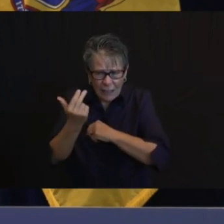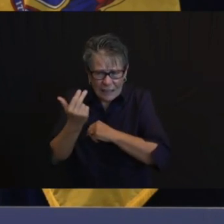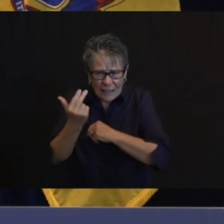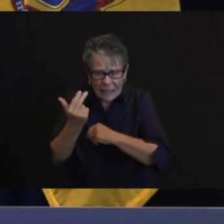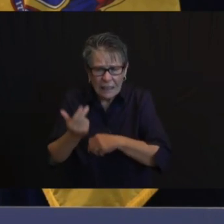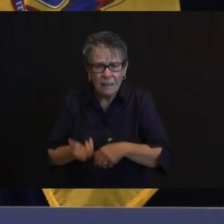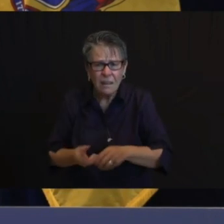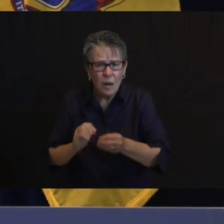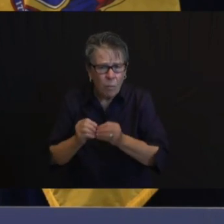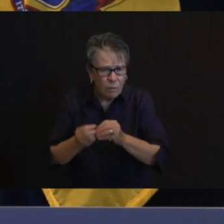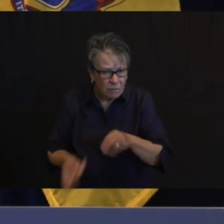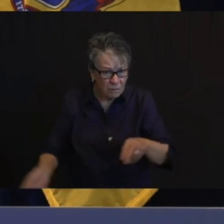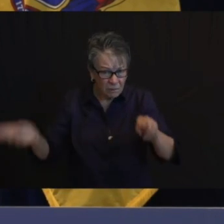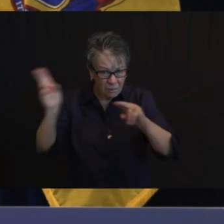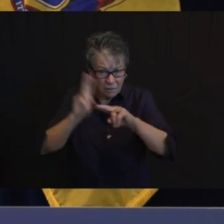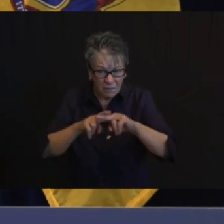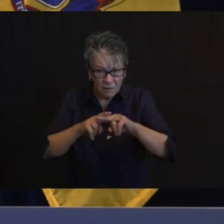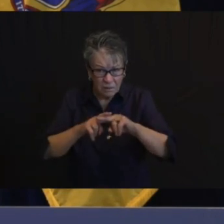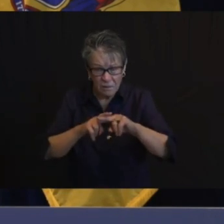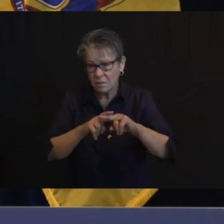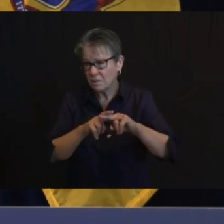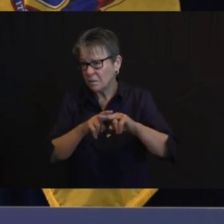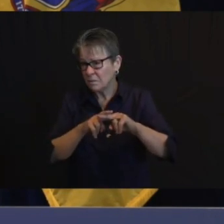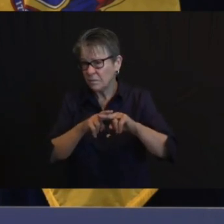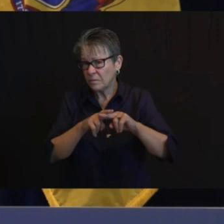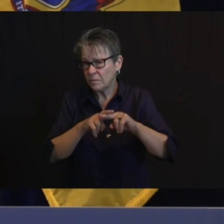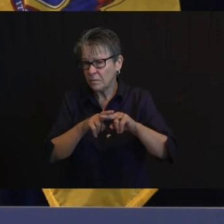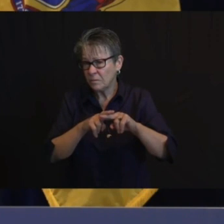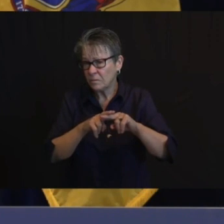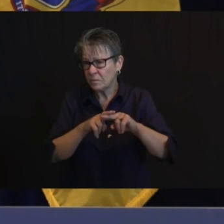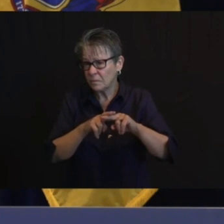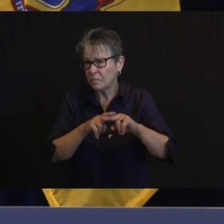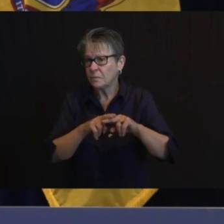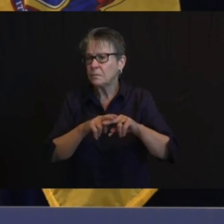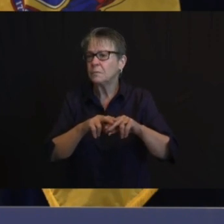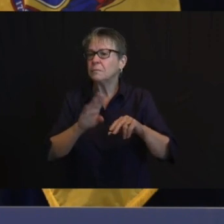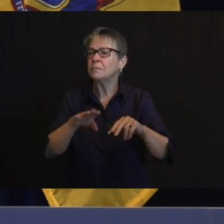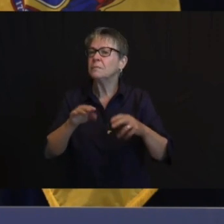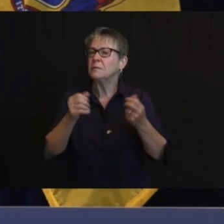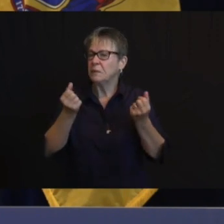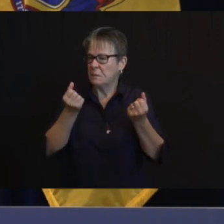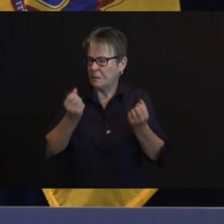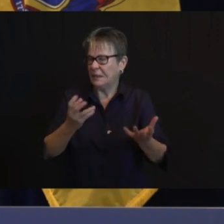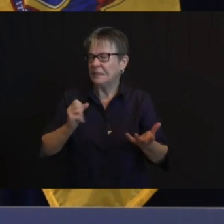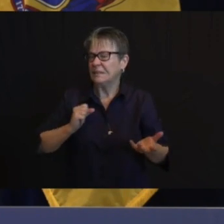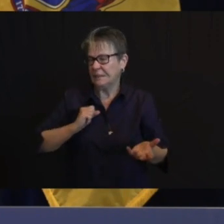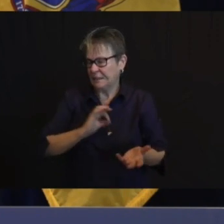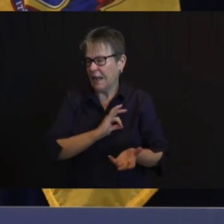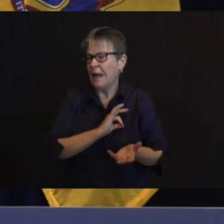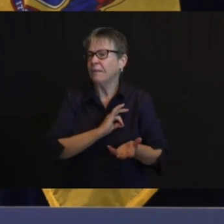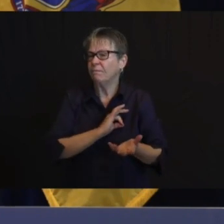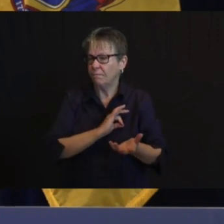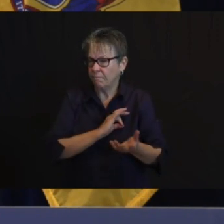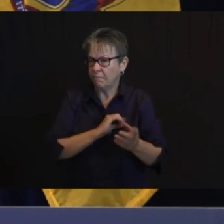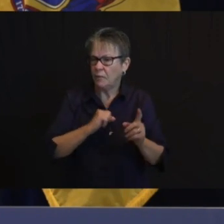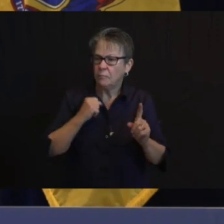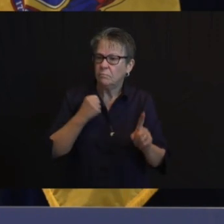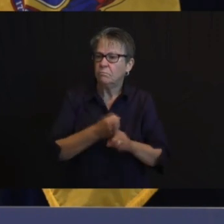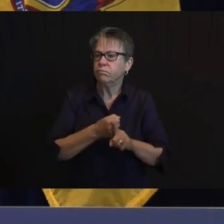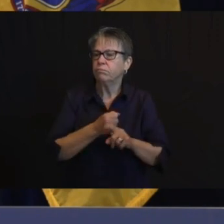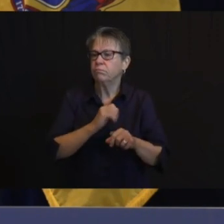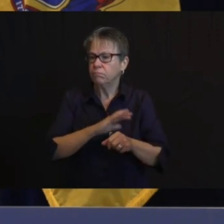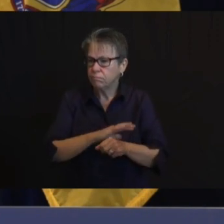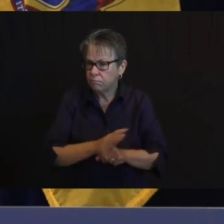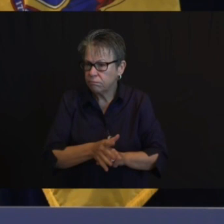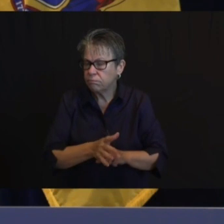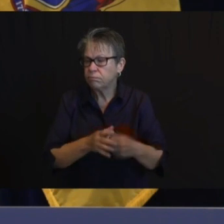more staff than residents infected. Okay. And any impact on visits, any updates on veterans' homes? Every single day I write